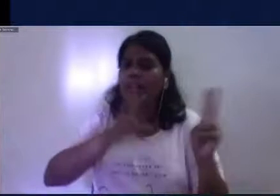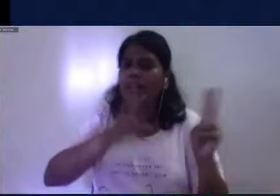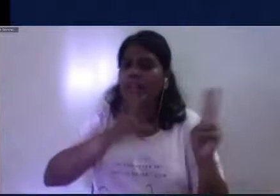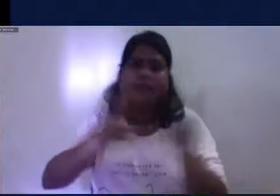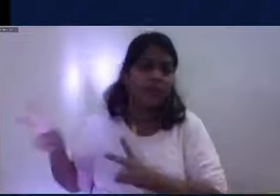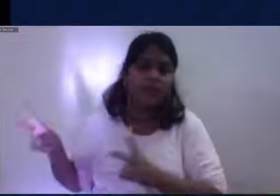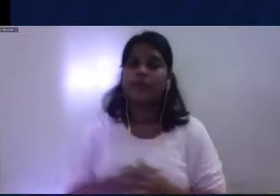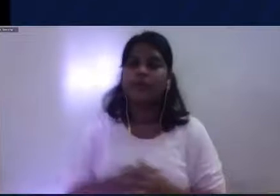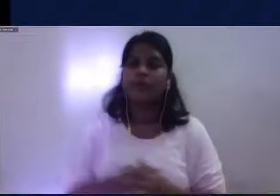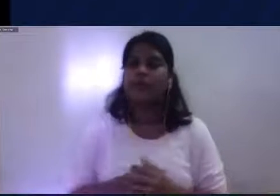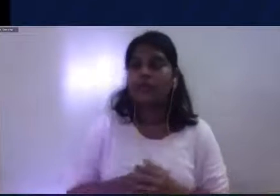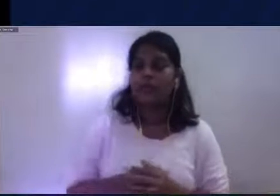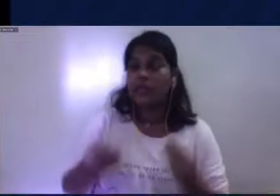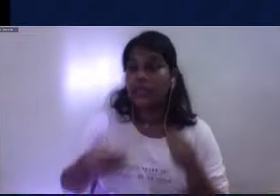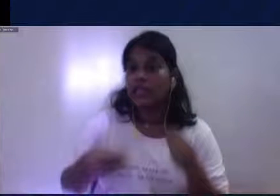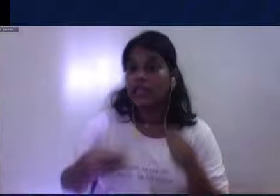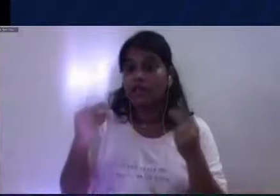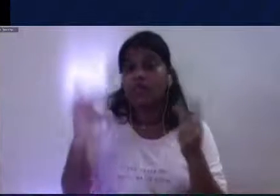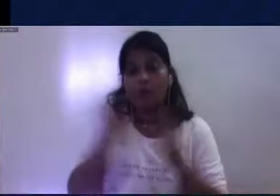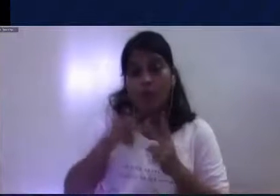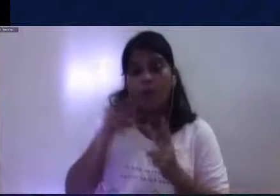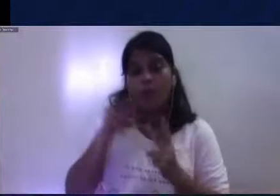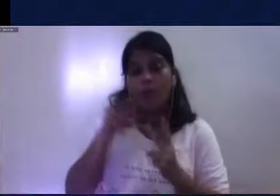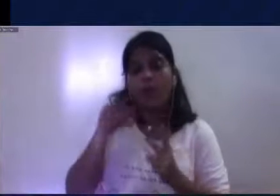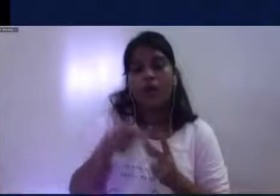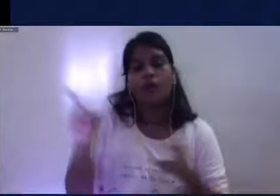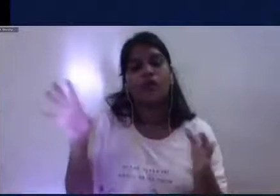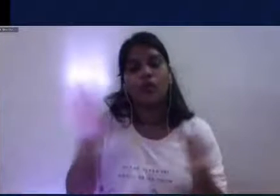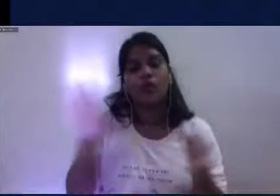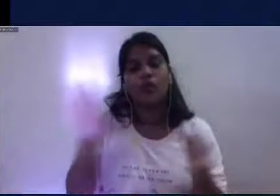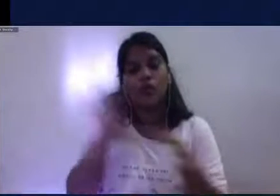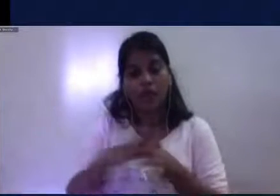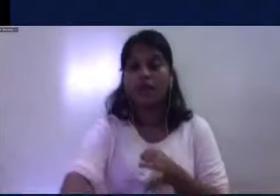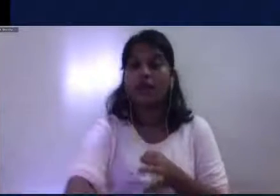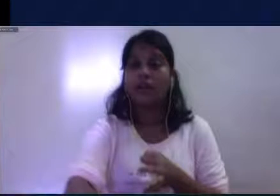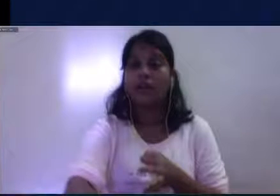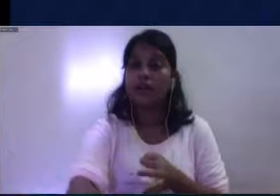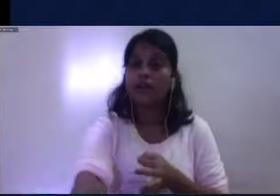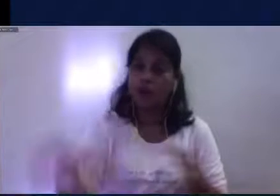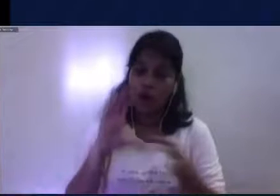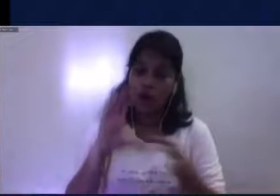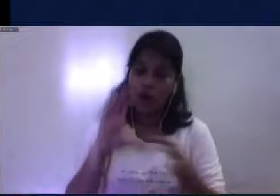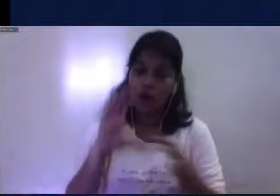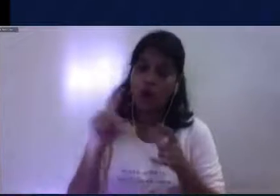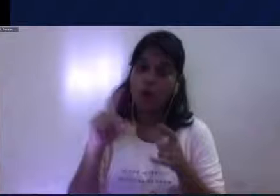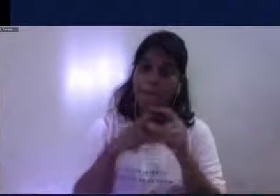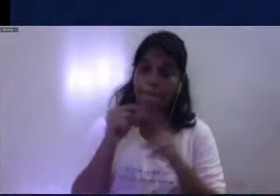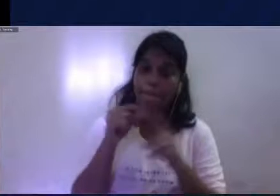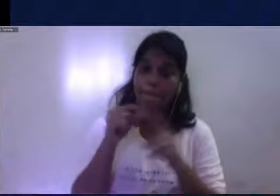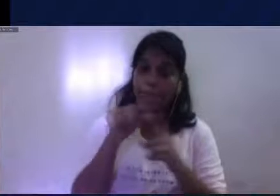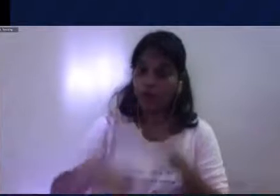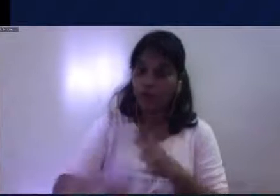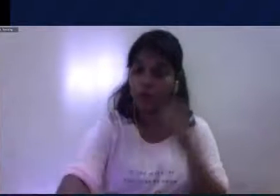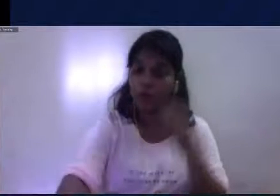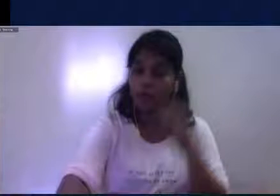and give them a proposition that if you connect your electronics to our cloud platform through this